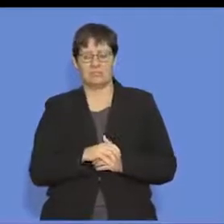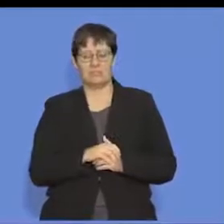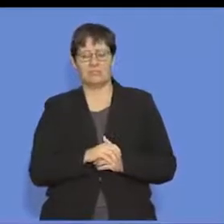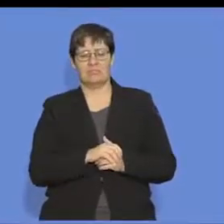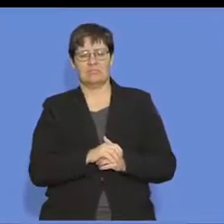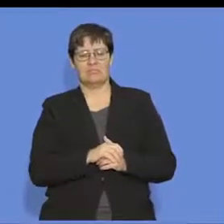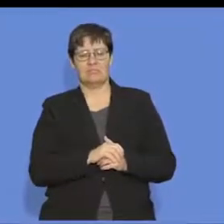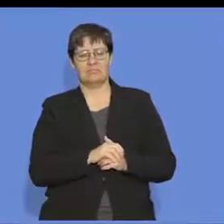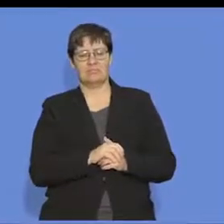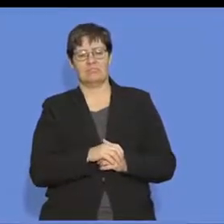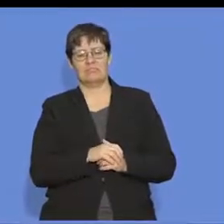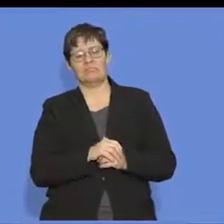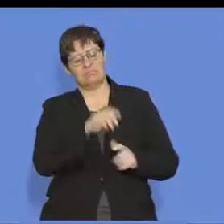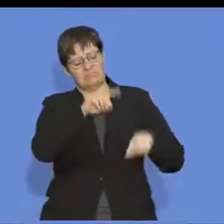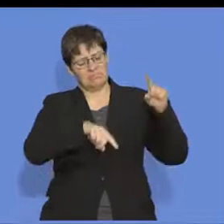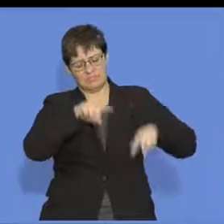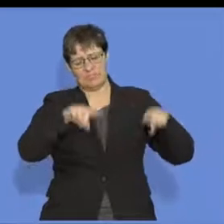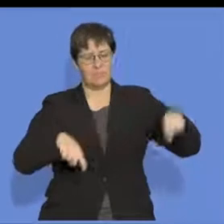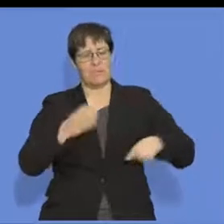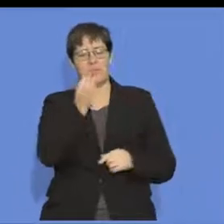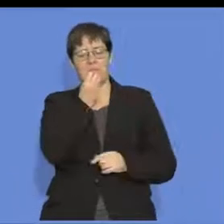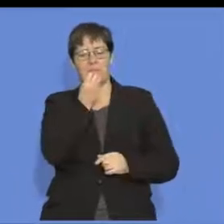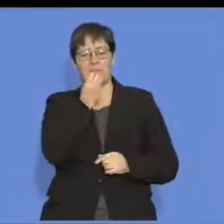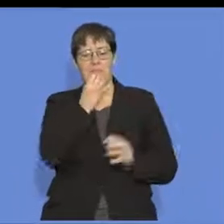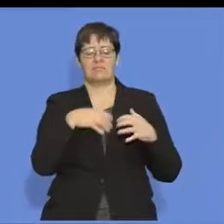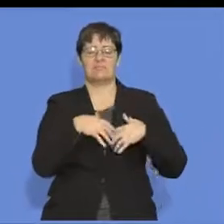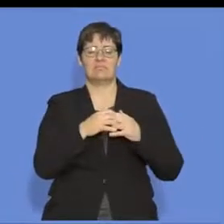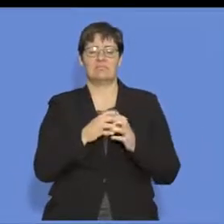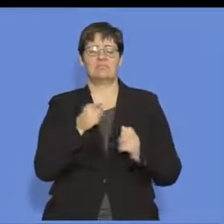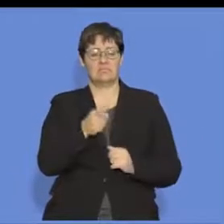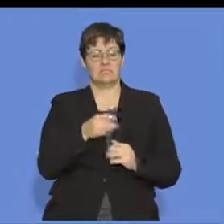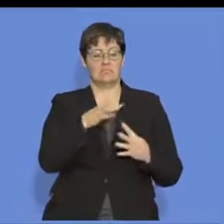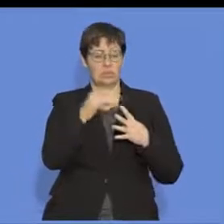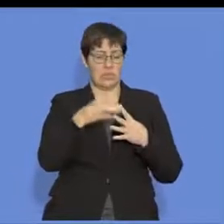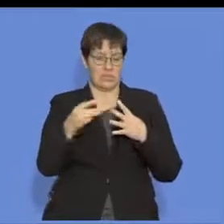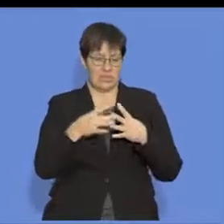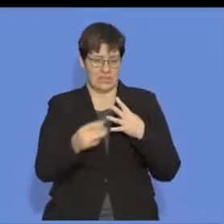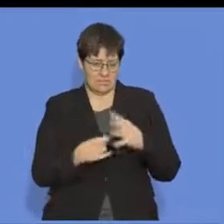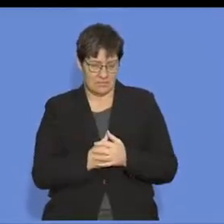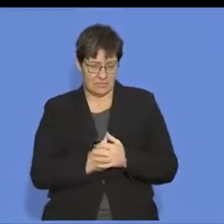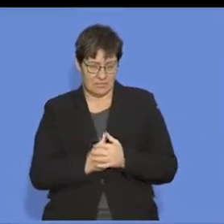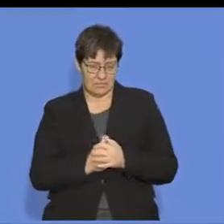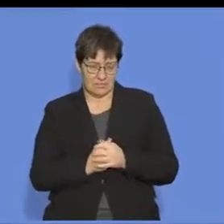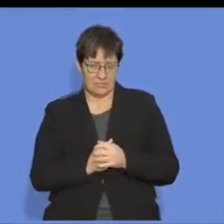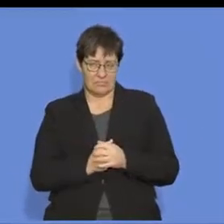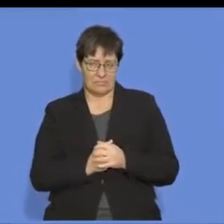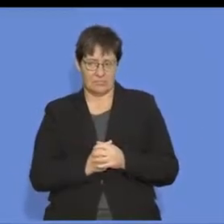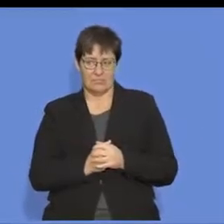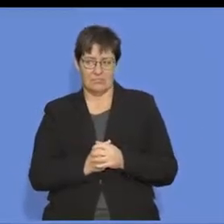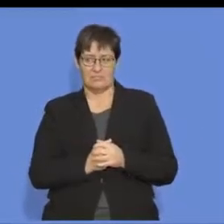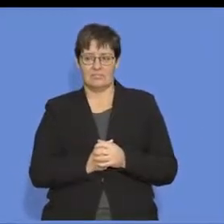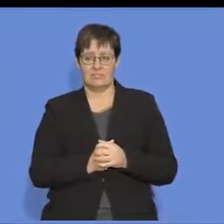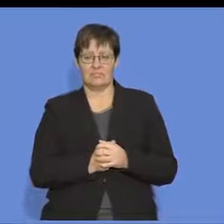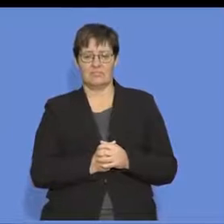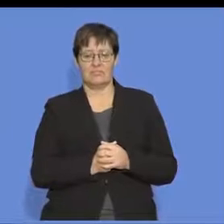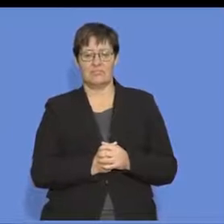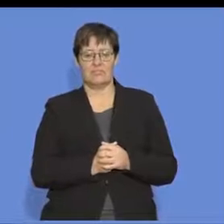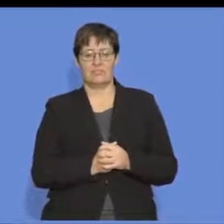many different meals can be made using these choices? Okay, fantastic.